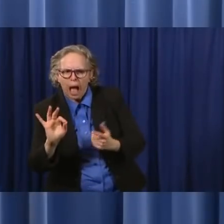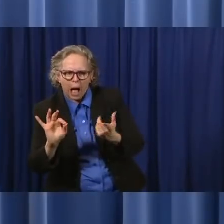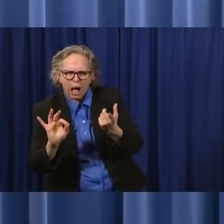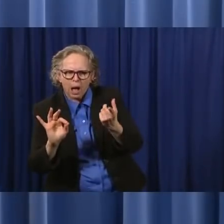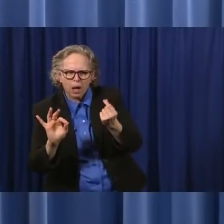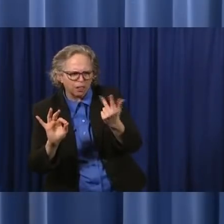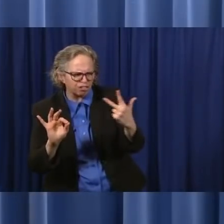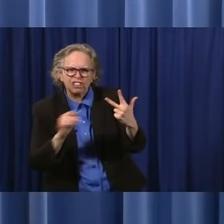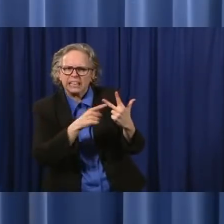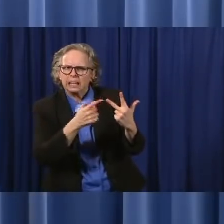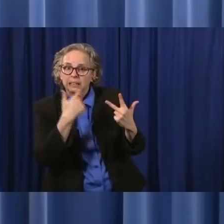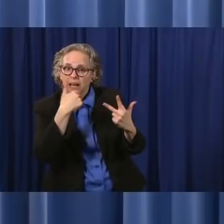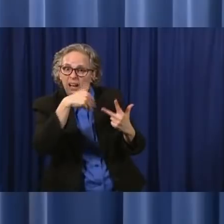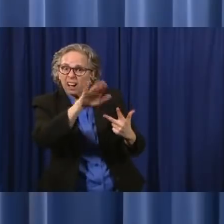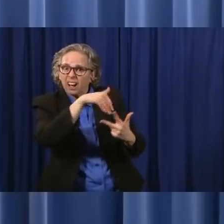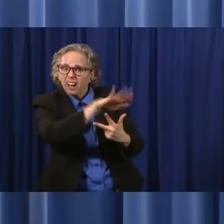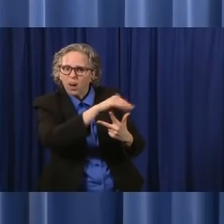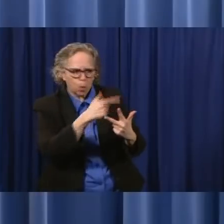go.